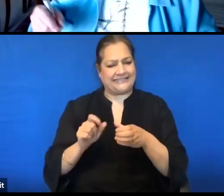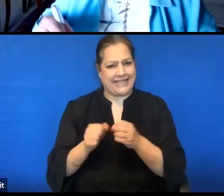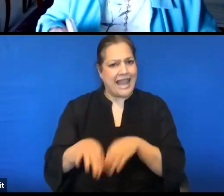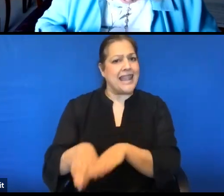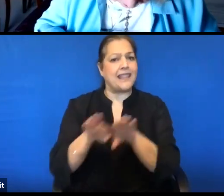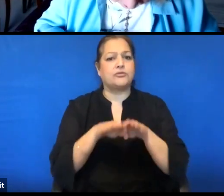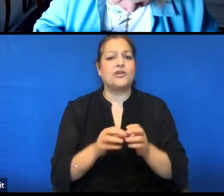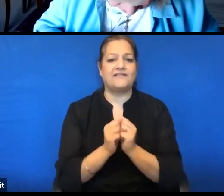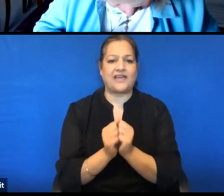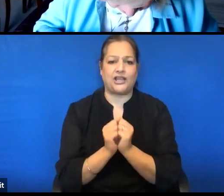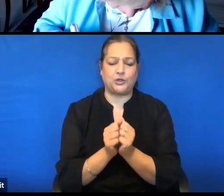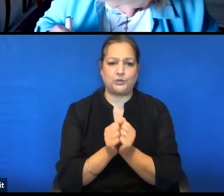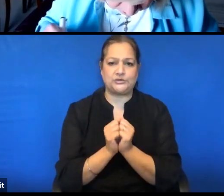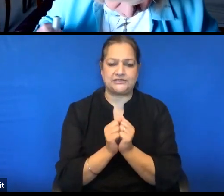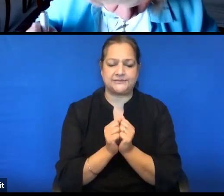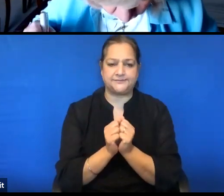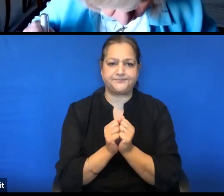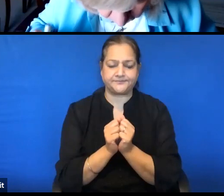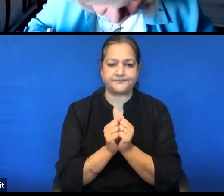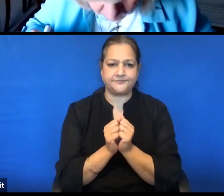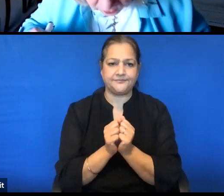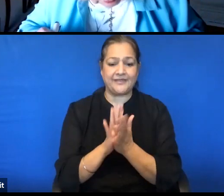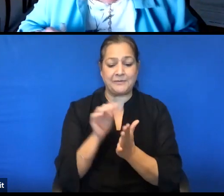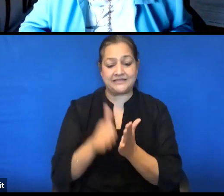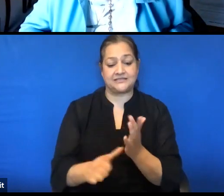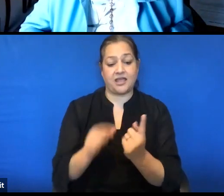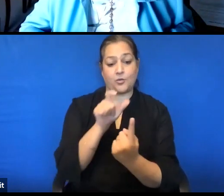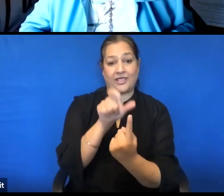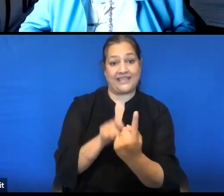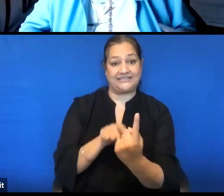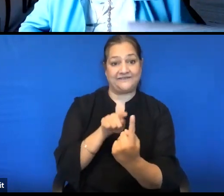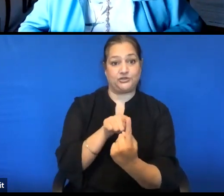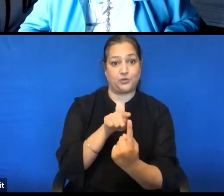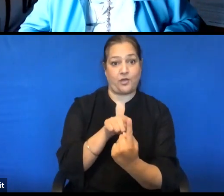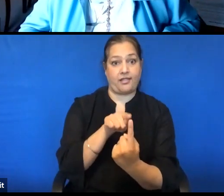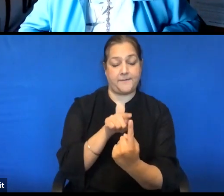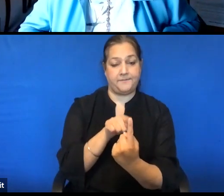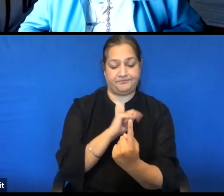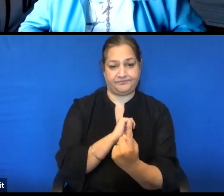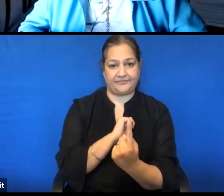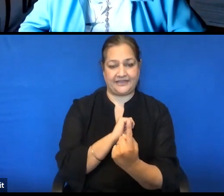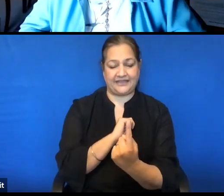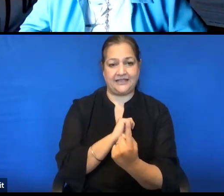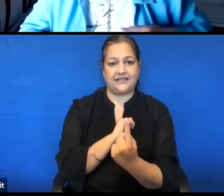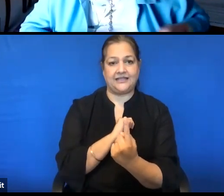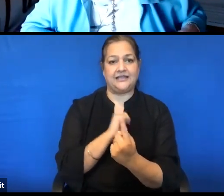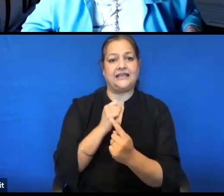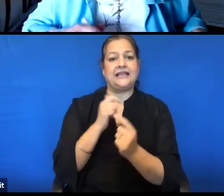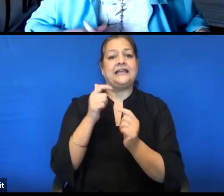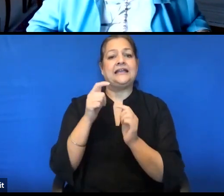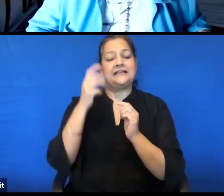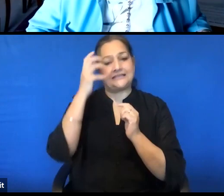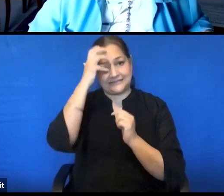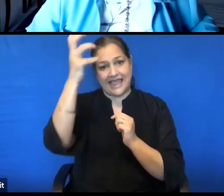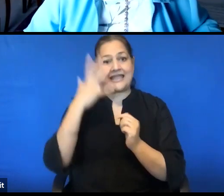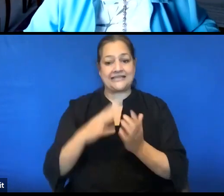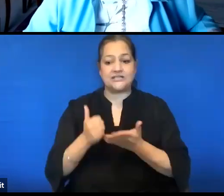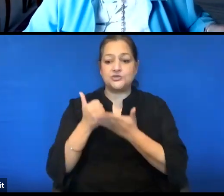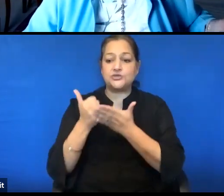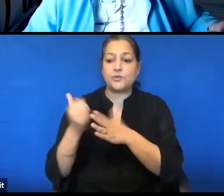you start with the individual, and you're saying that the education that the state needs to support is to make sure that individual